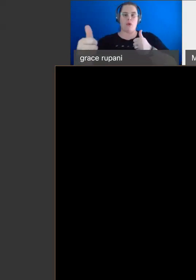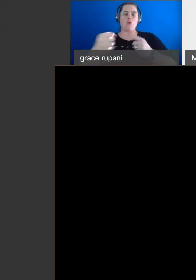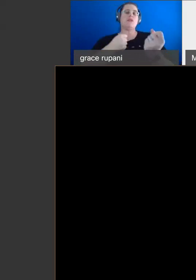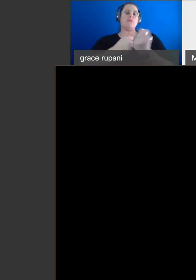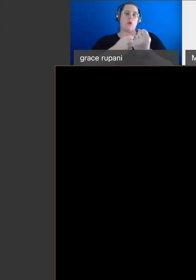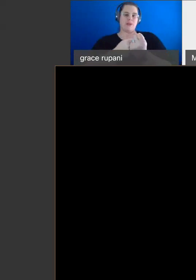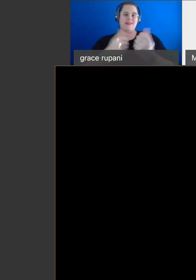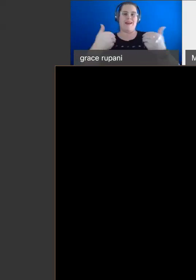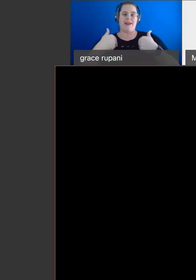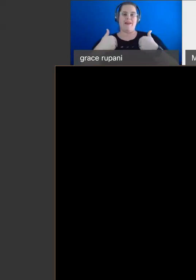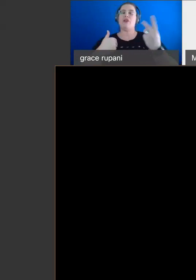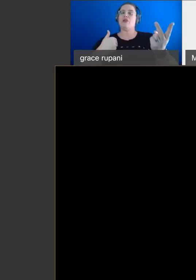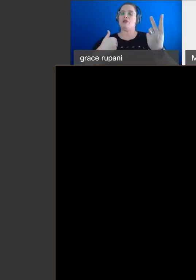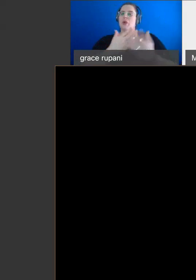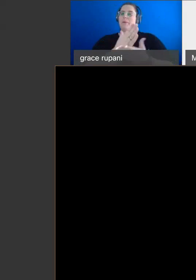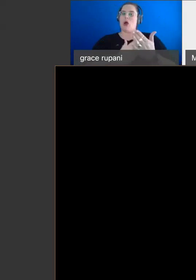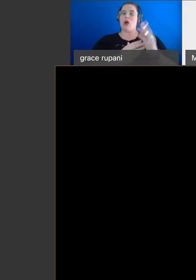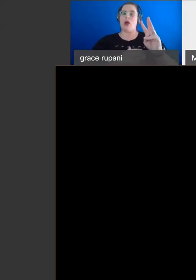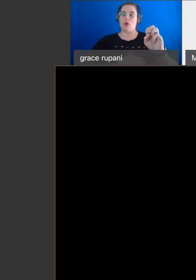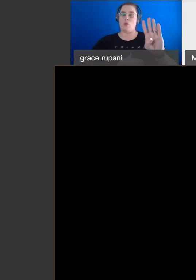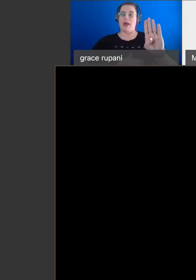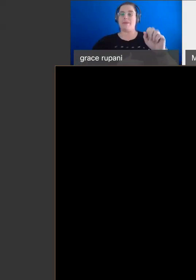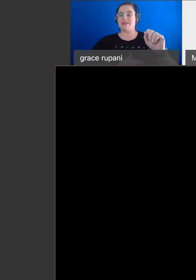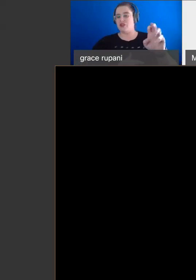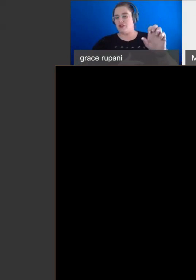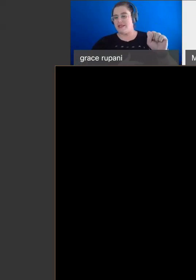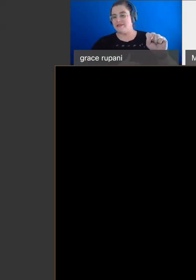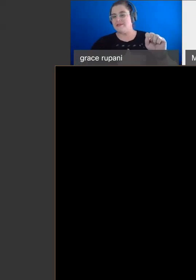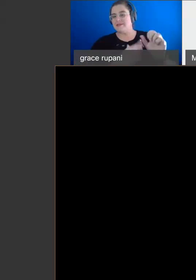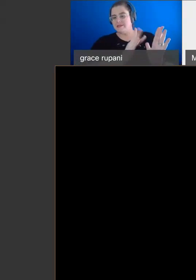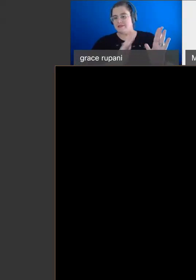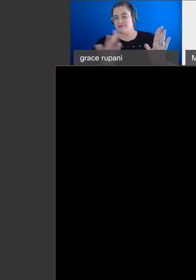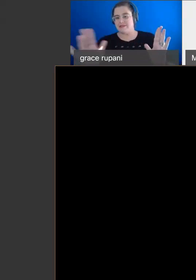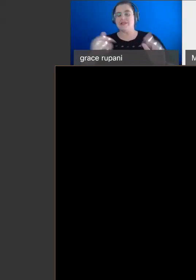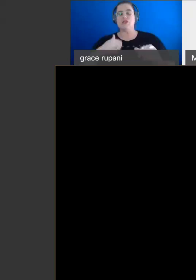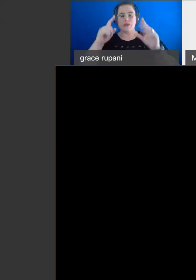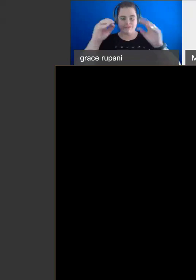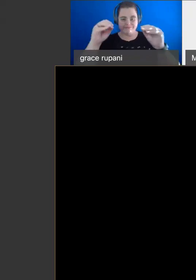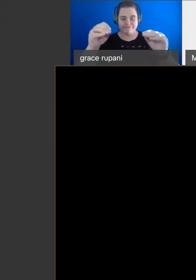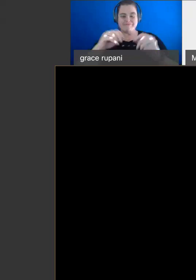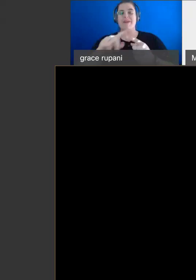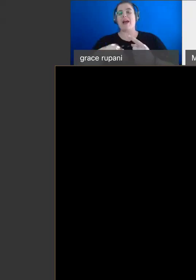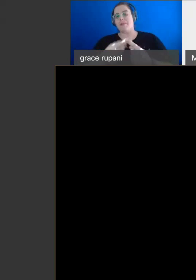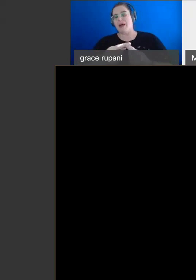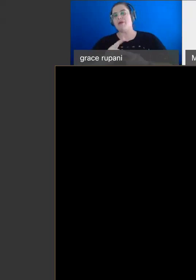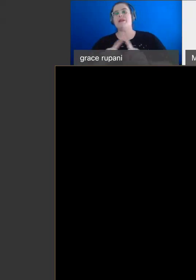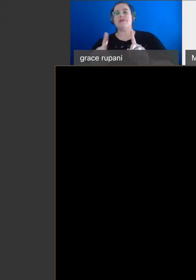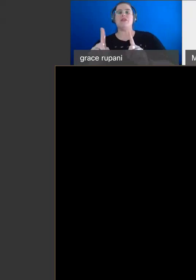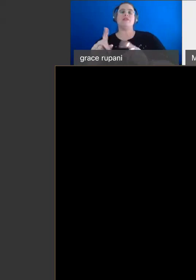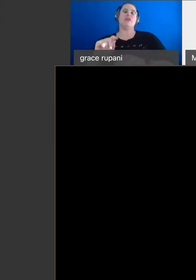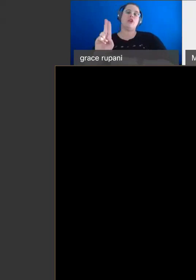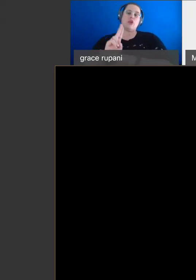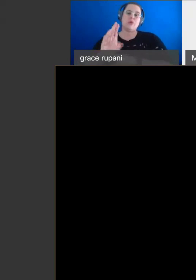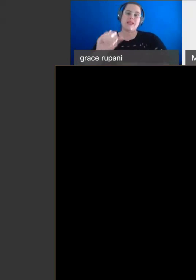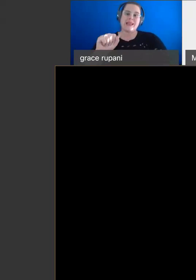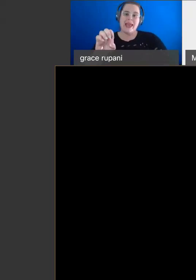to really focus on remote supports, teach people about common use cases, the benefits, the risks, as well as